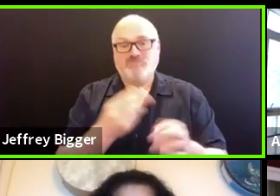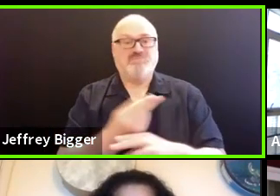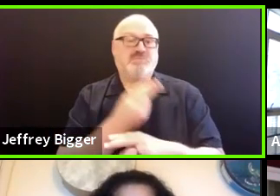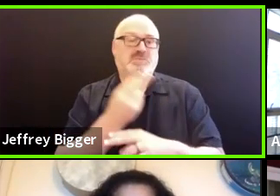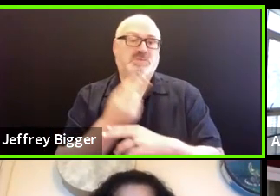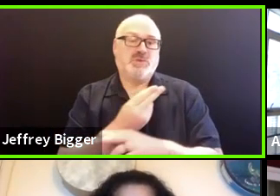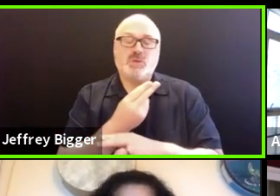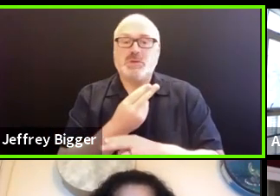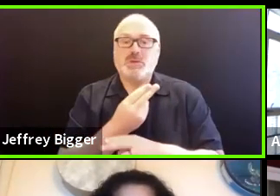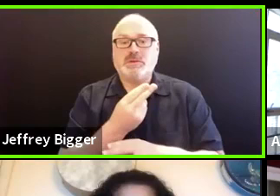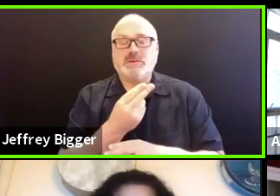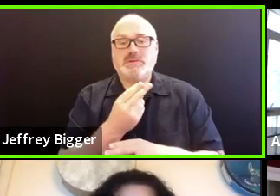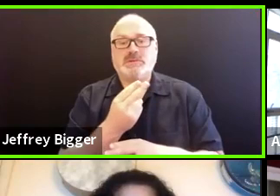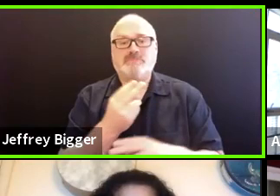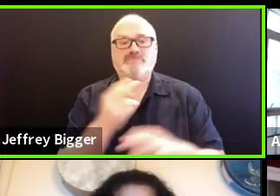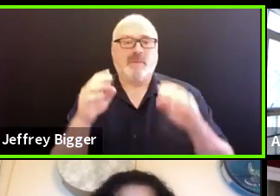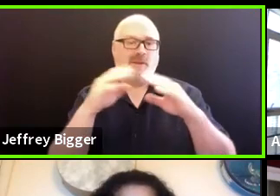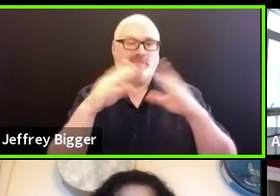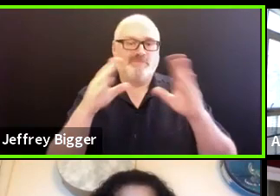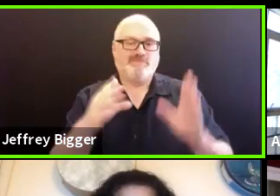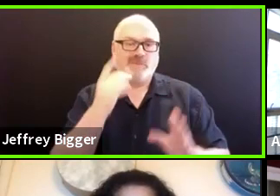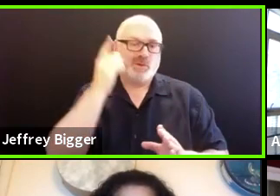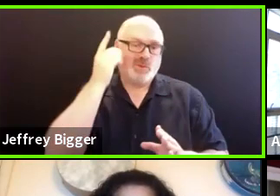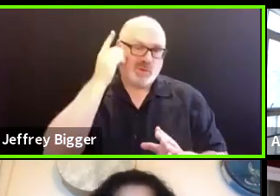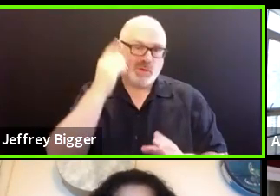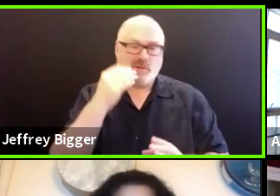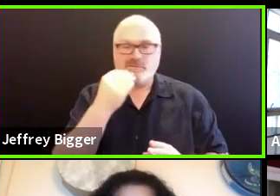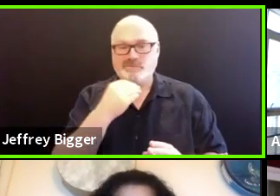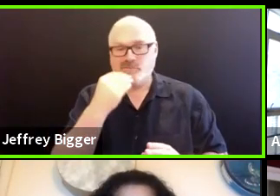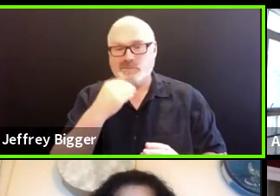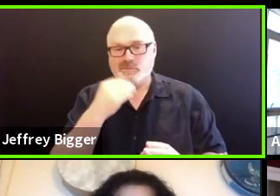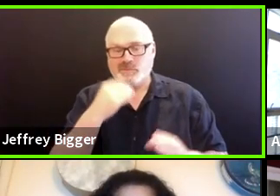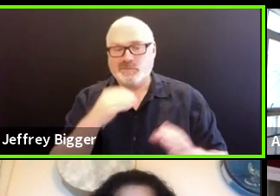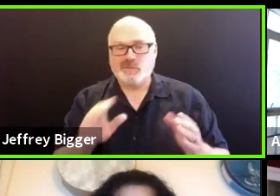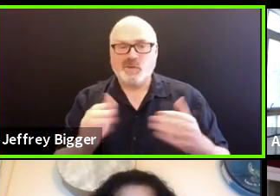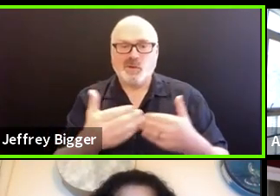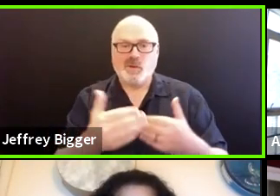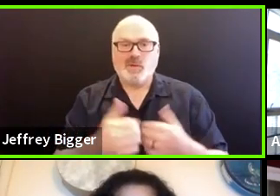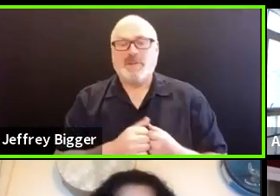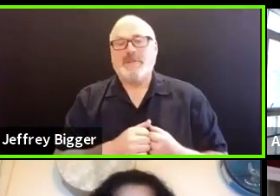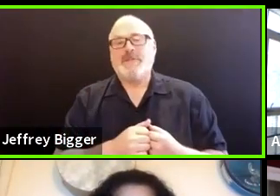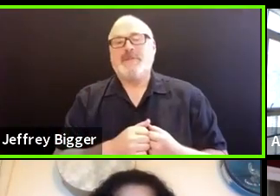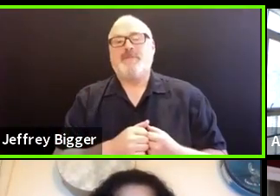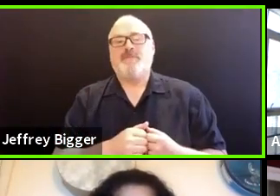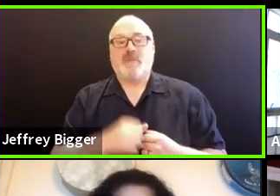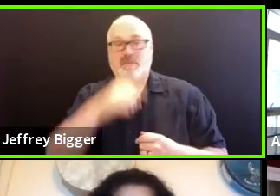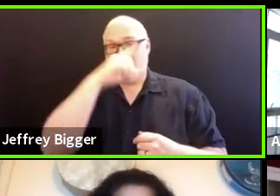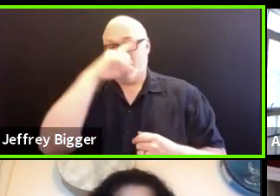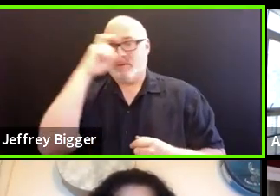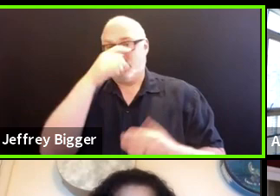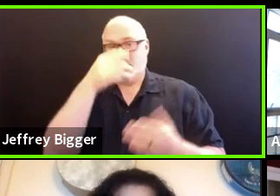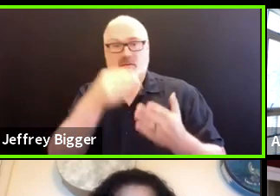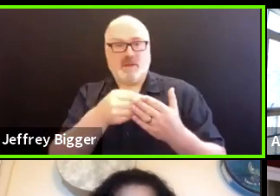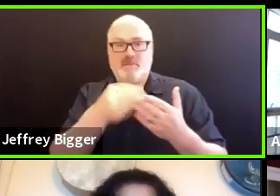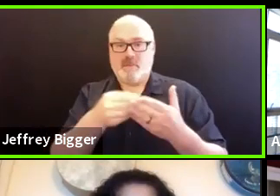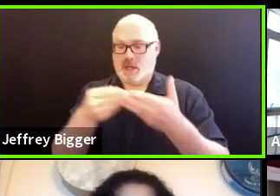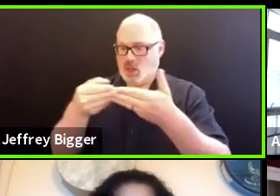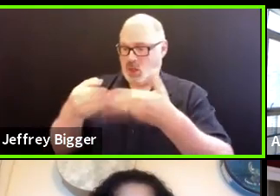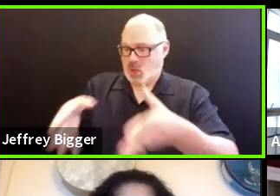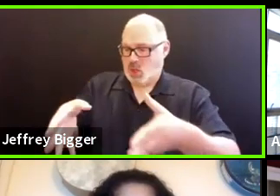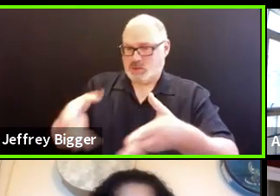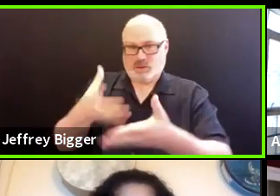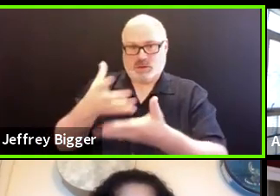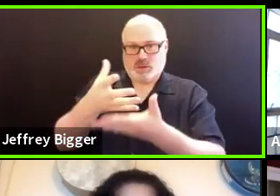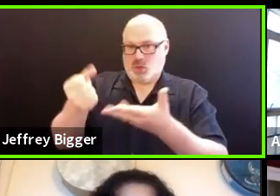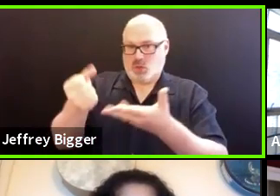of the residence hall room, the dining halls. For this summer, almost all of that revenue has been